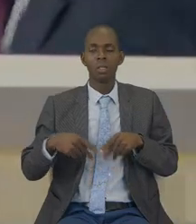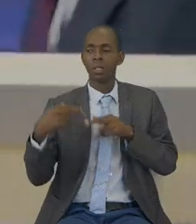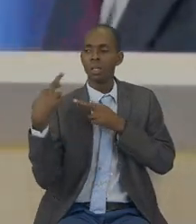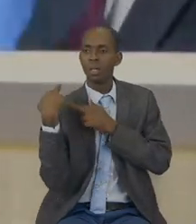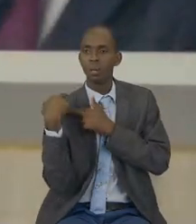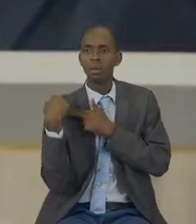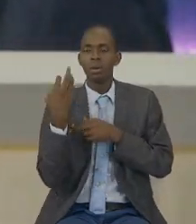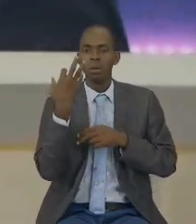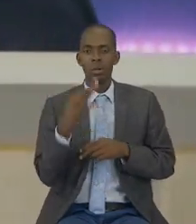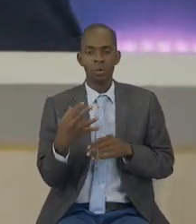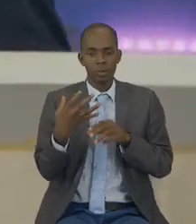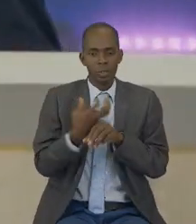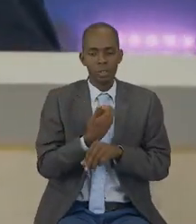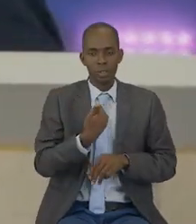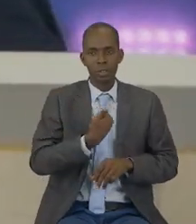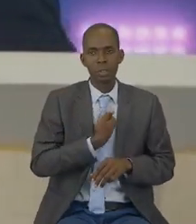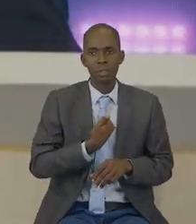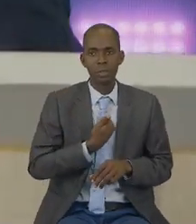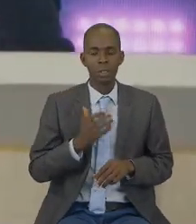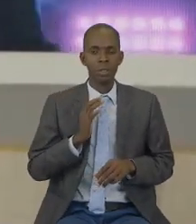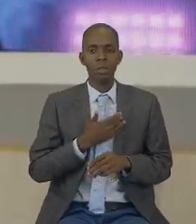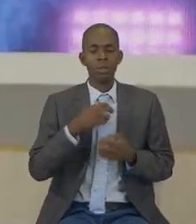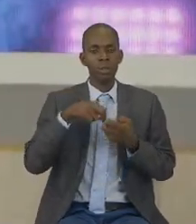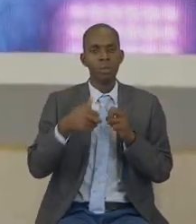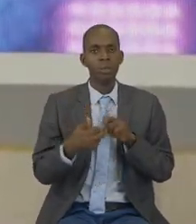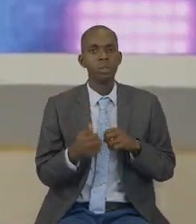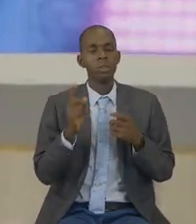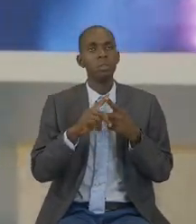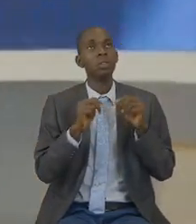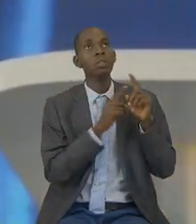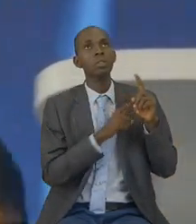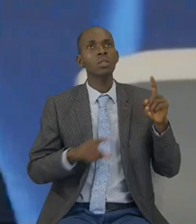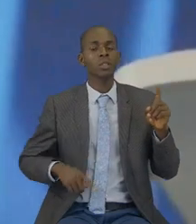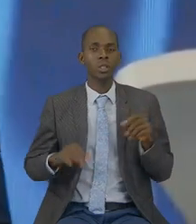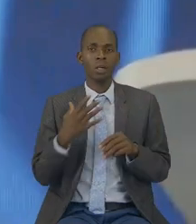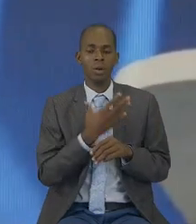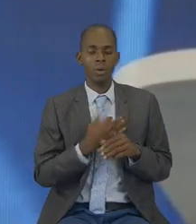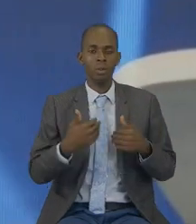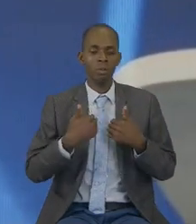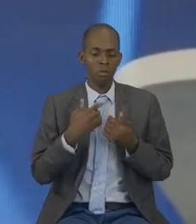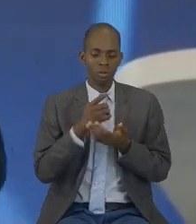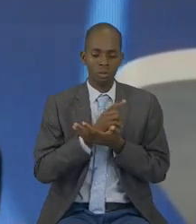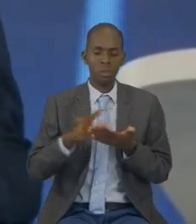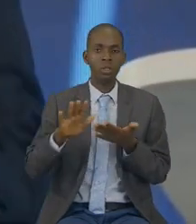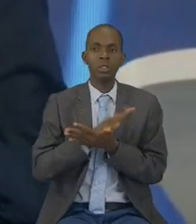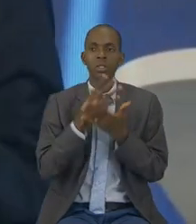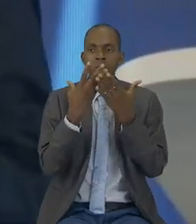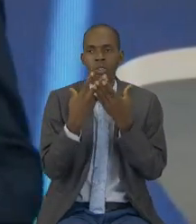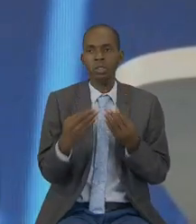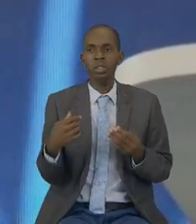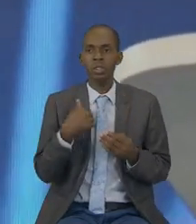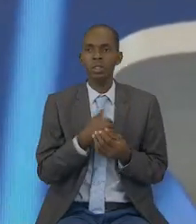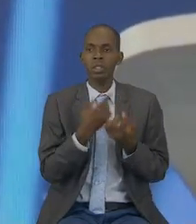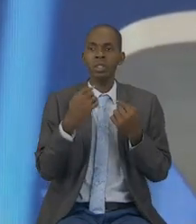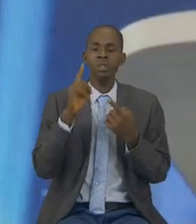taking ourselves, our problems to the Lord and having divine solution. We have come to